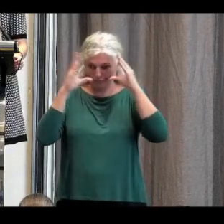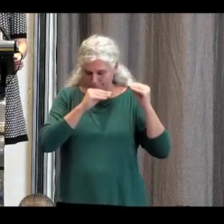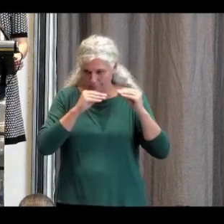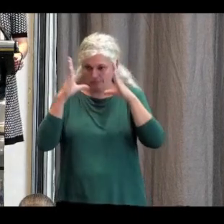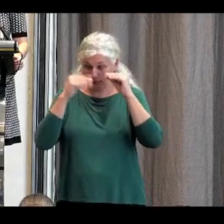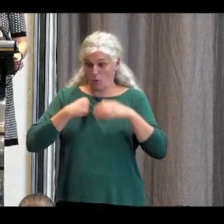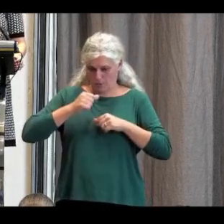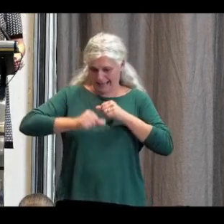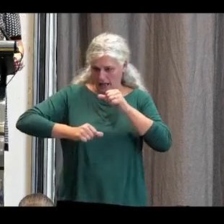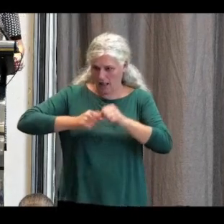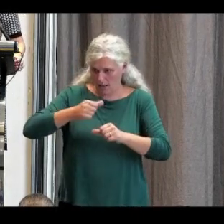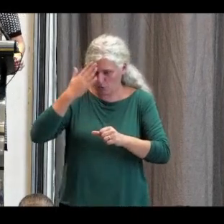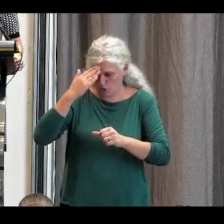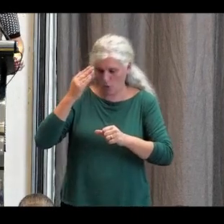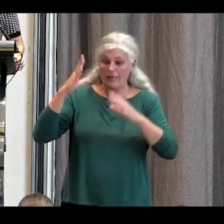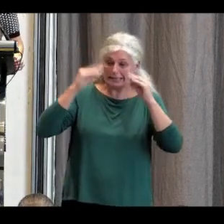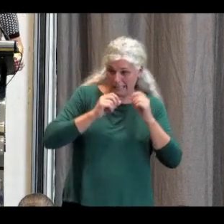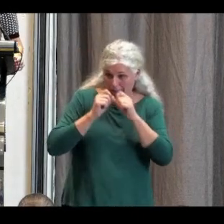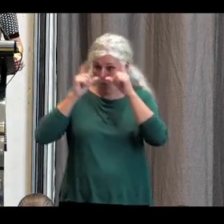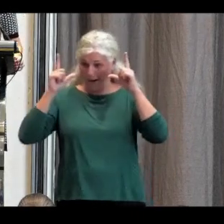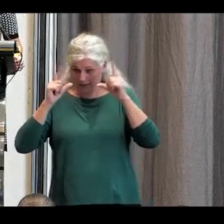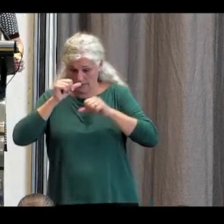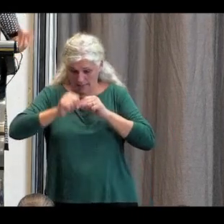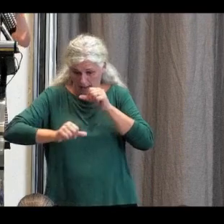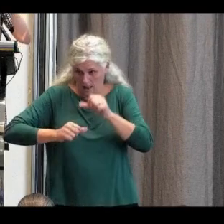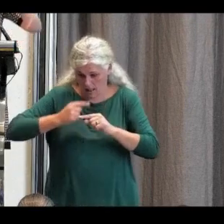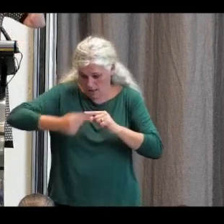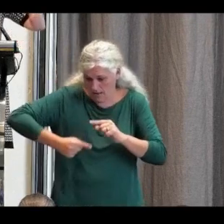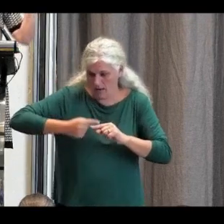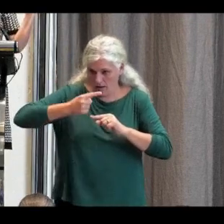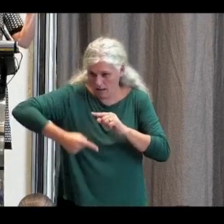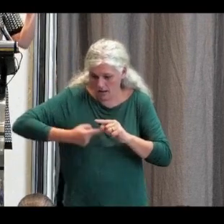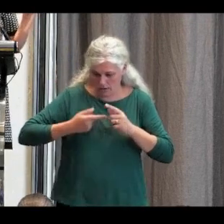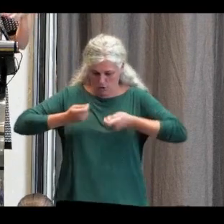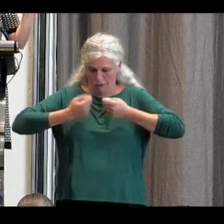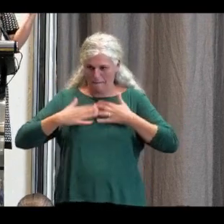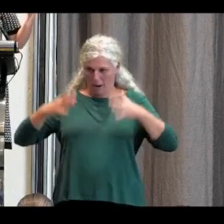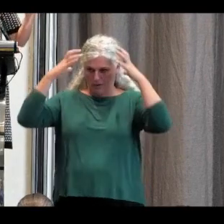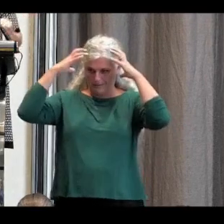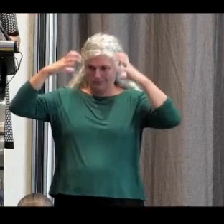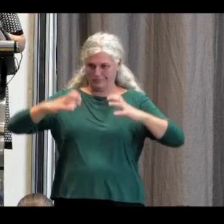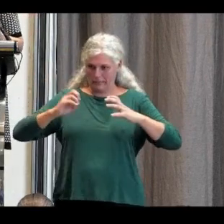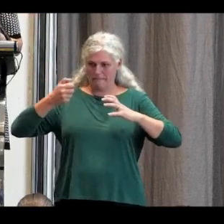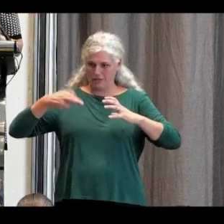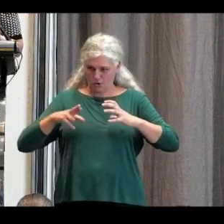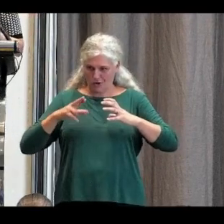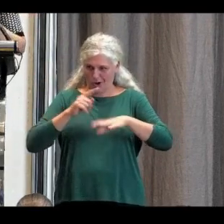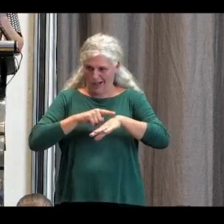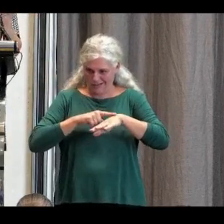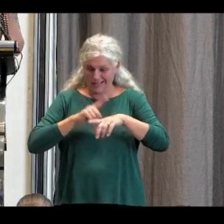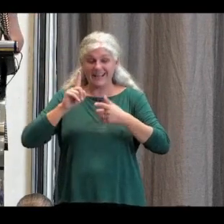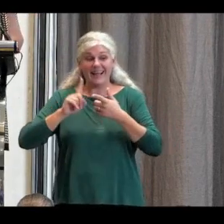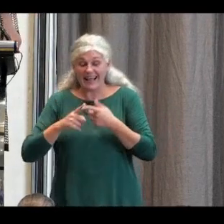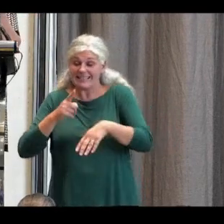know, that our sleep-awake cycle is controlled by our master clock. Also, we have, for instance,